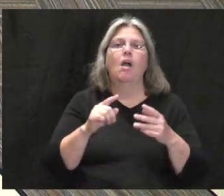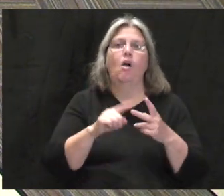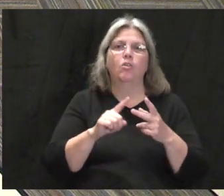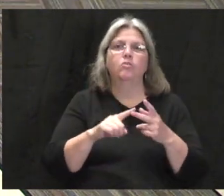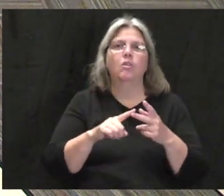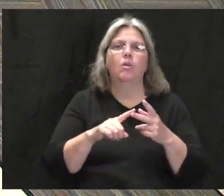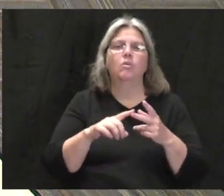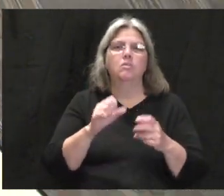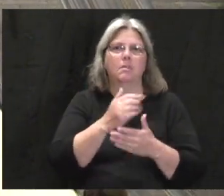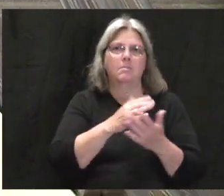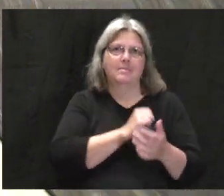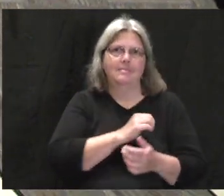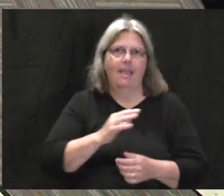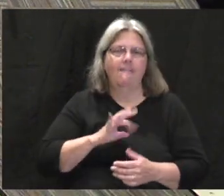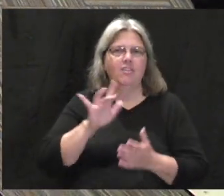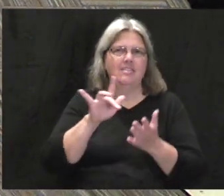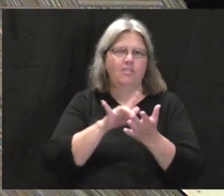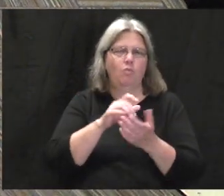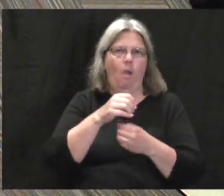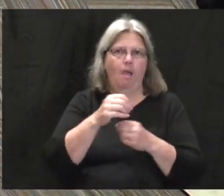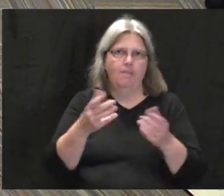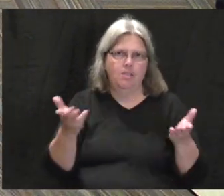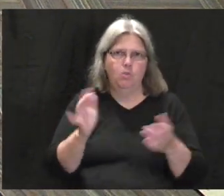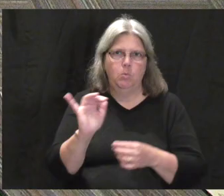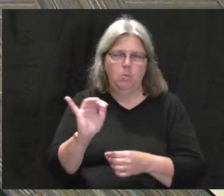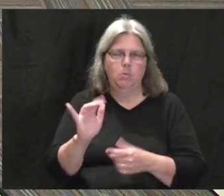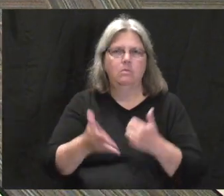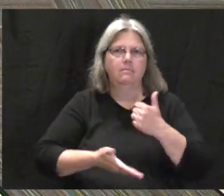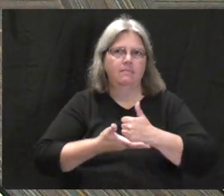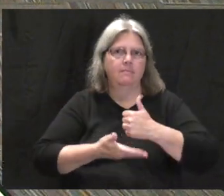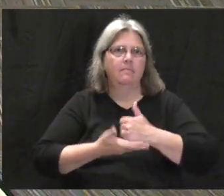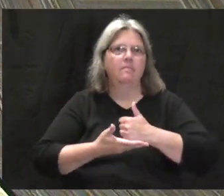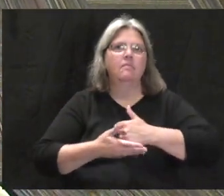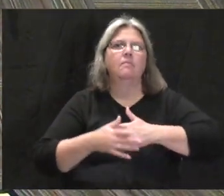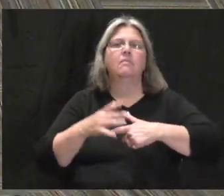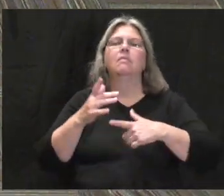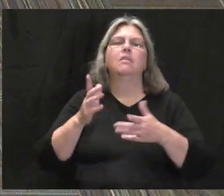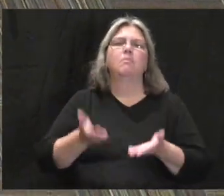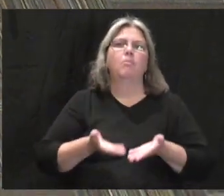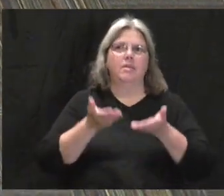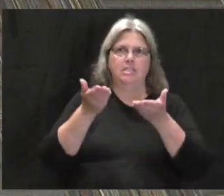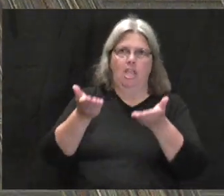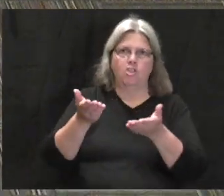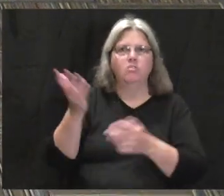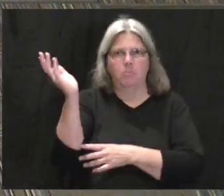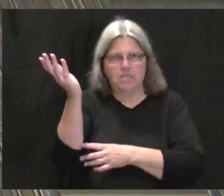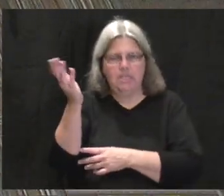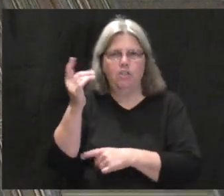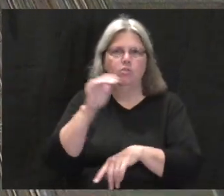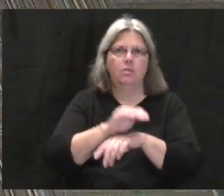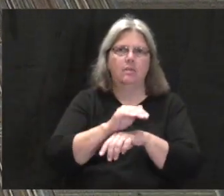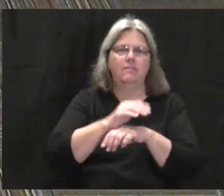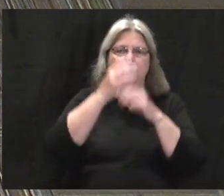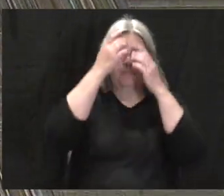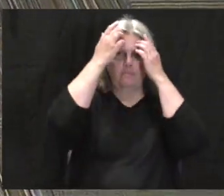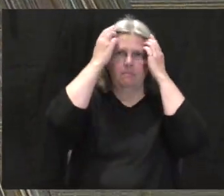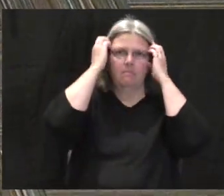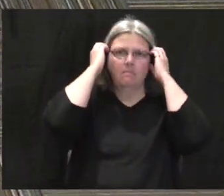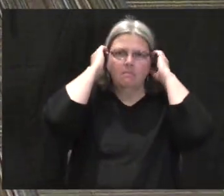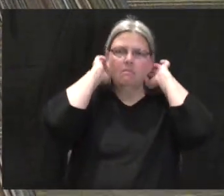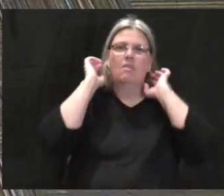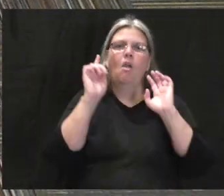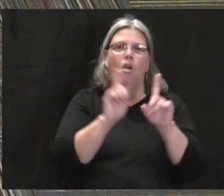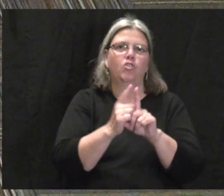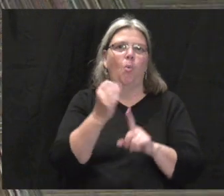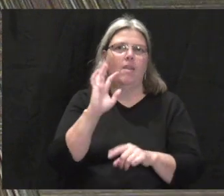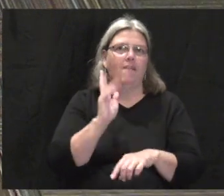from Central Office here to assist with presentations this evening. And also one of our principals who's